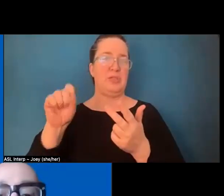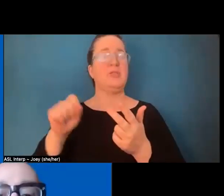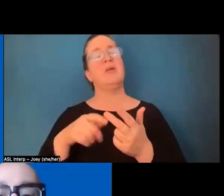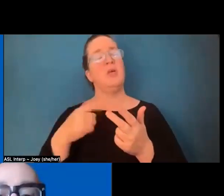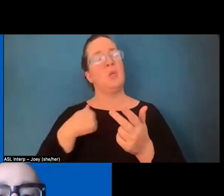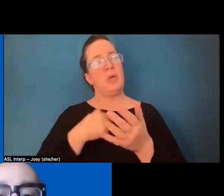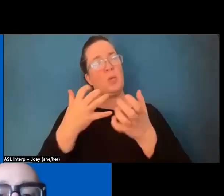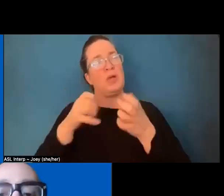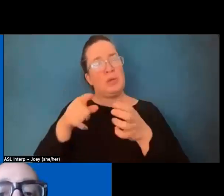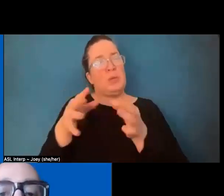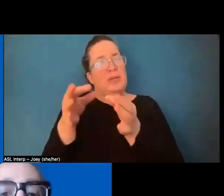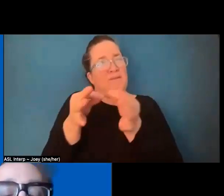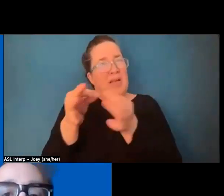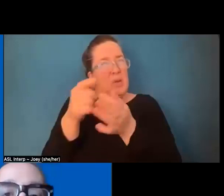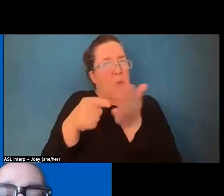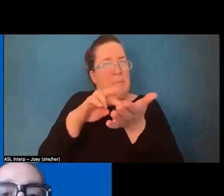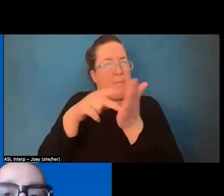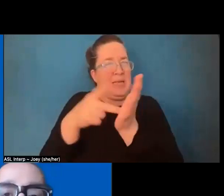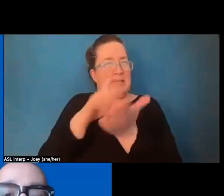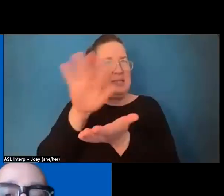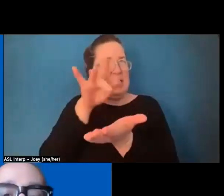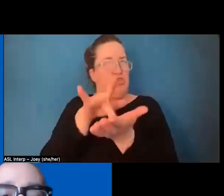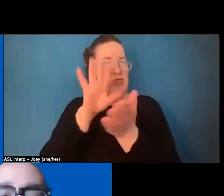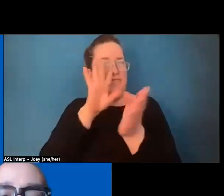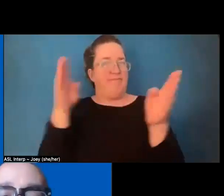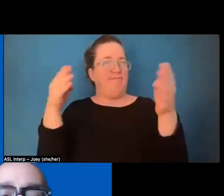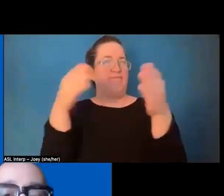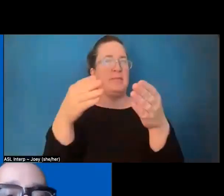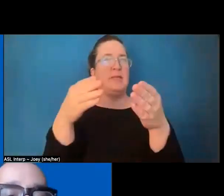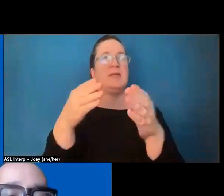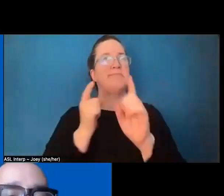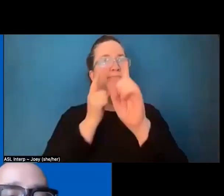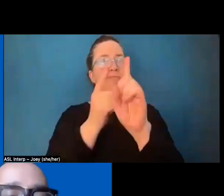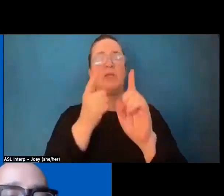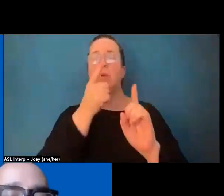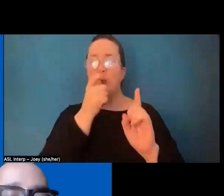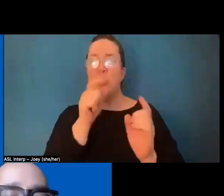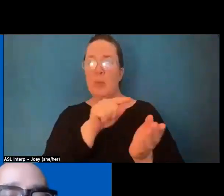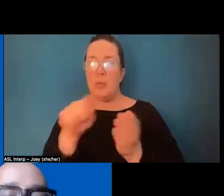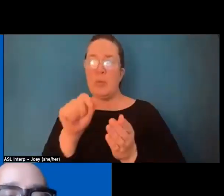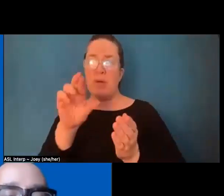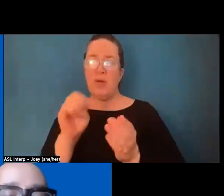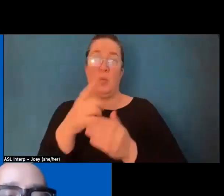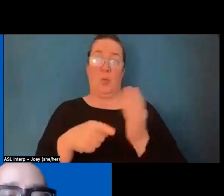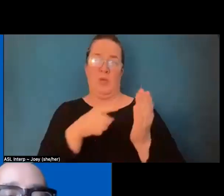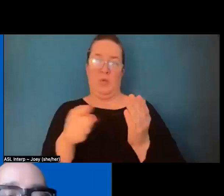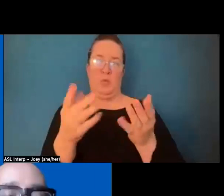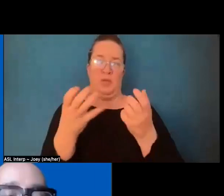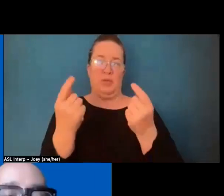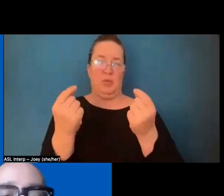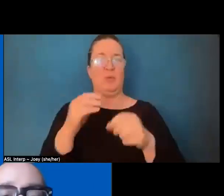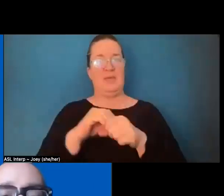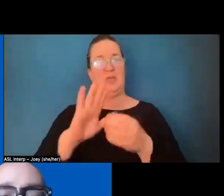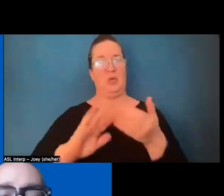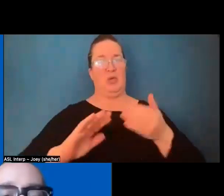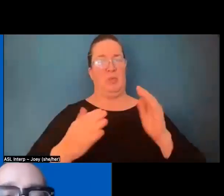honest evaluation of who you are and what you're trying to do in your communities. All right. Max,